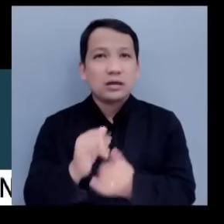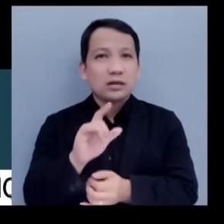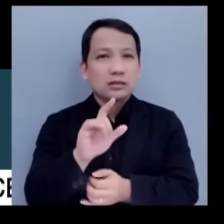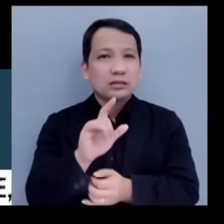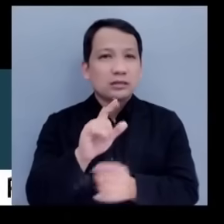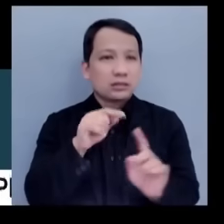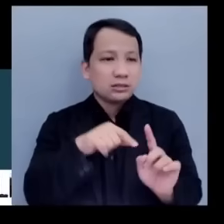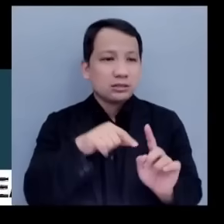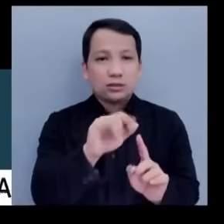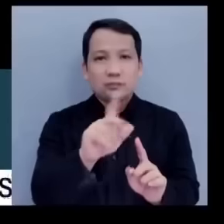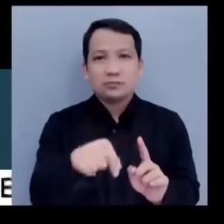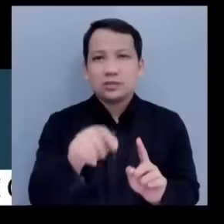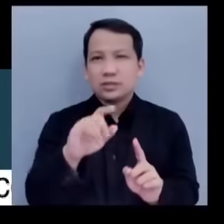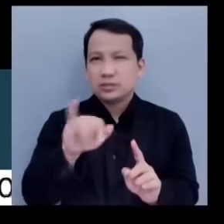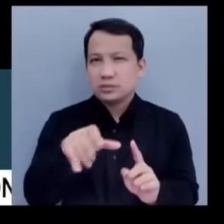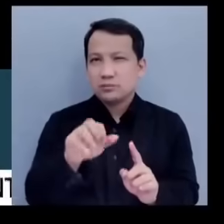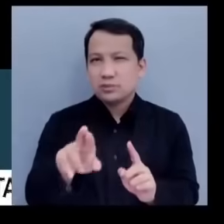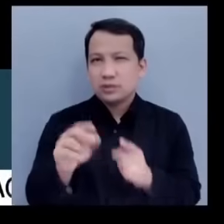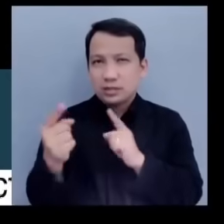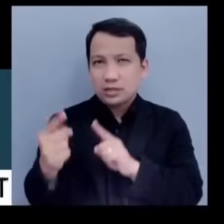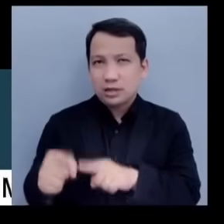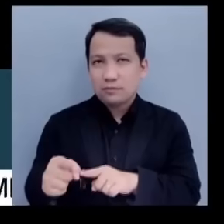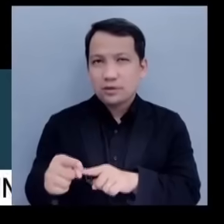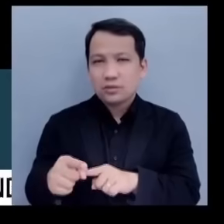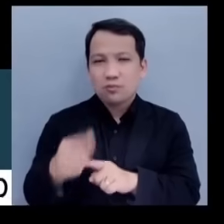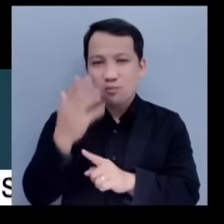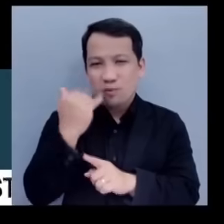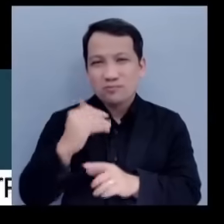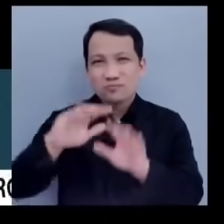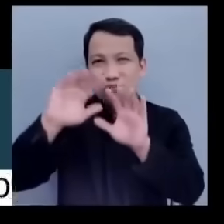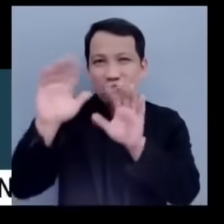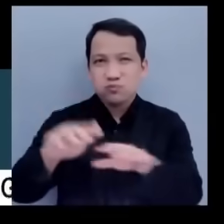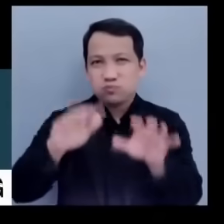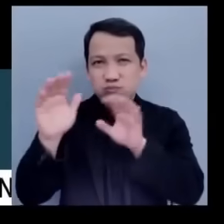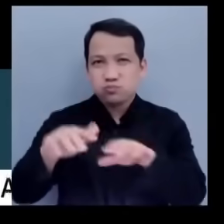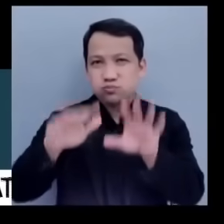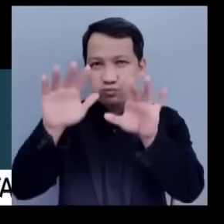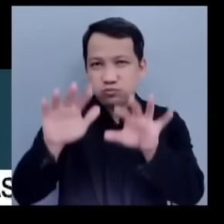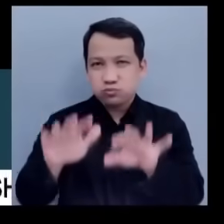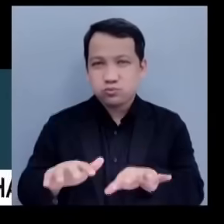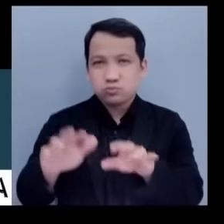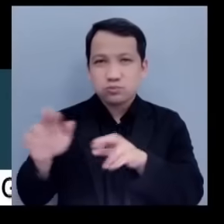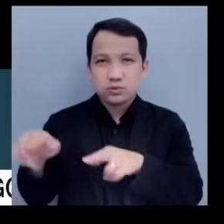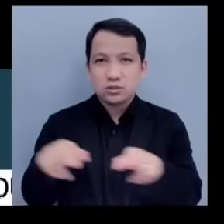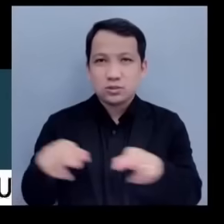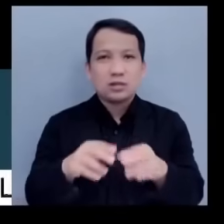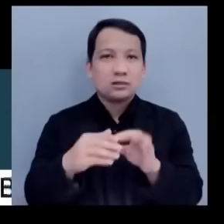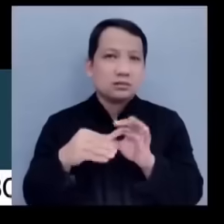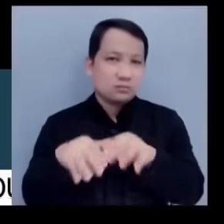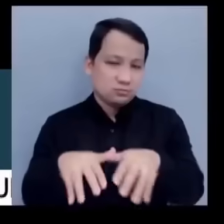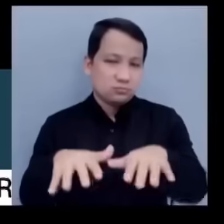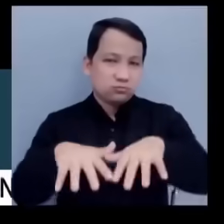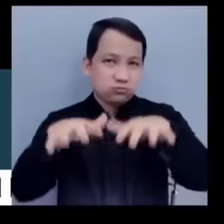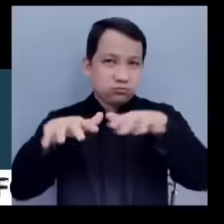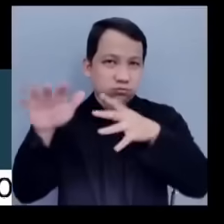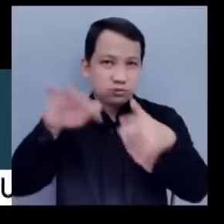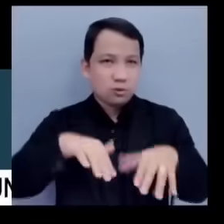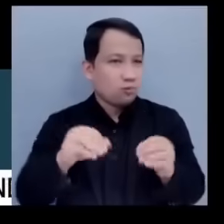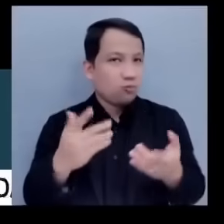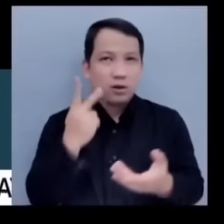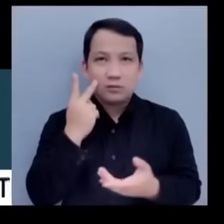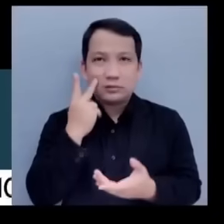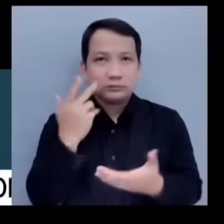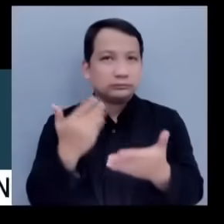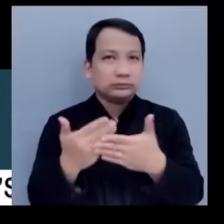Gremar Barrete, the incident was triggered by a heavy downpour. As of now, a cordon is set up in the area and no resident can go near